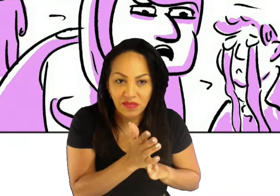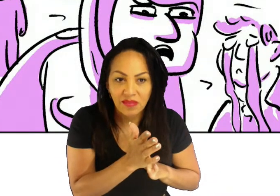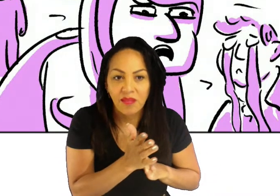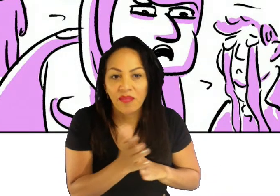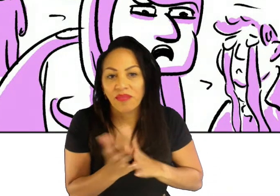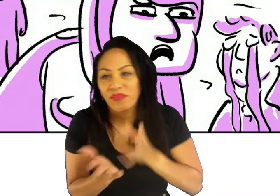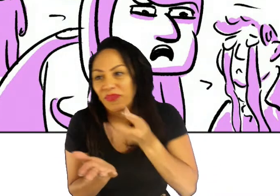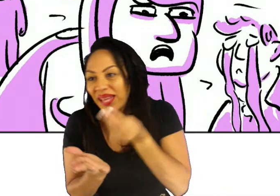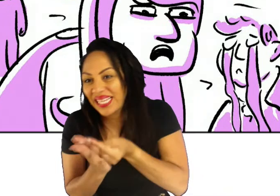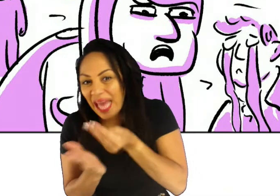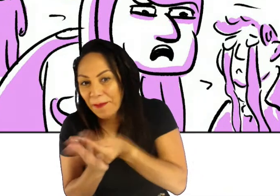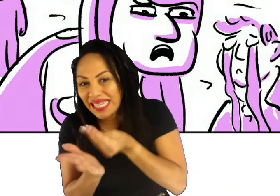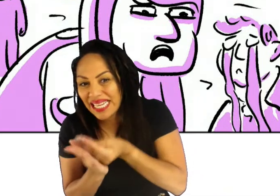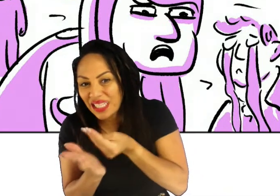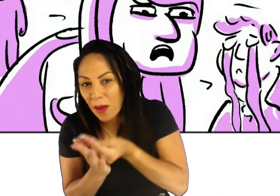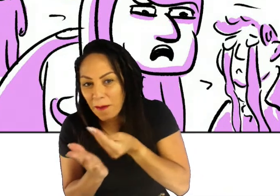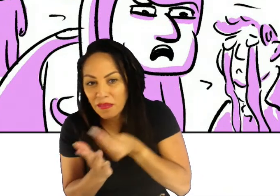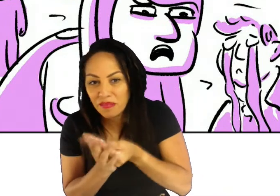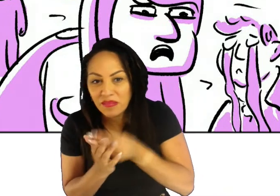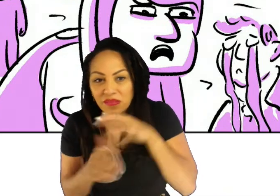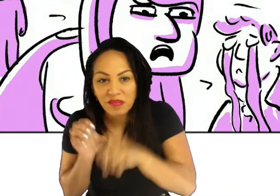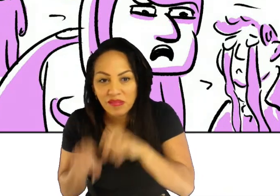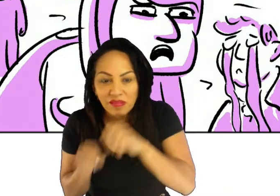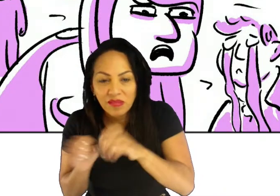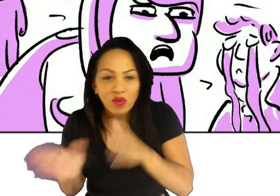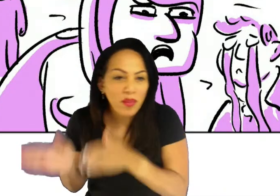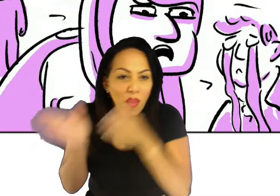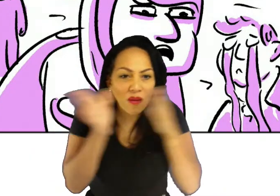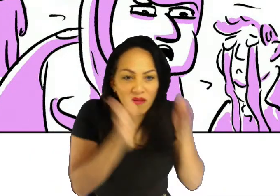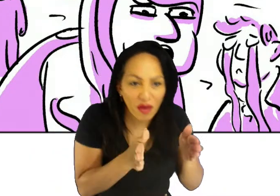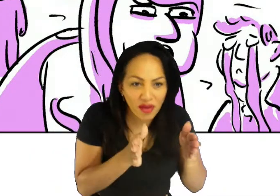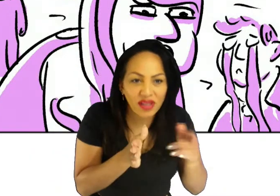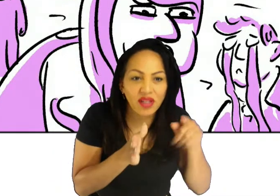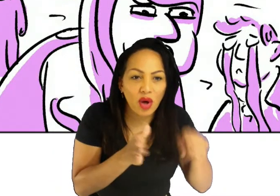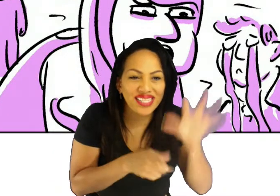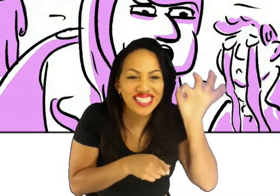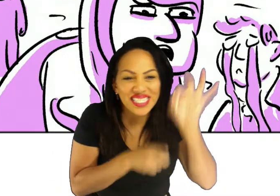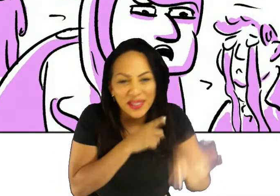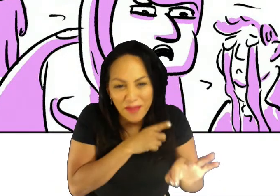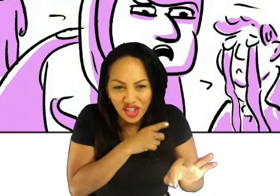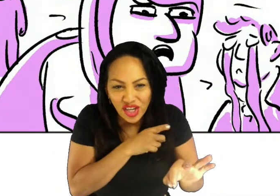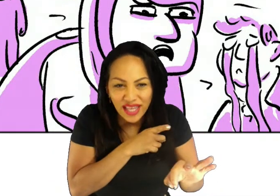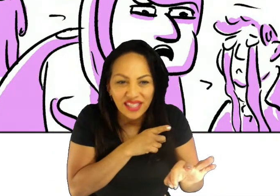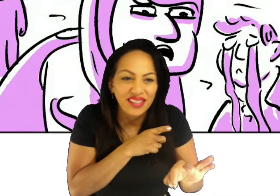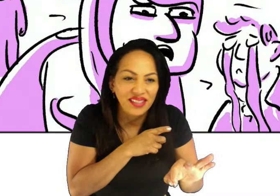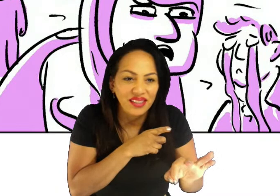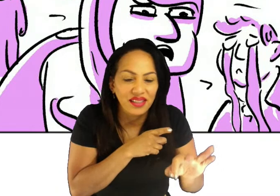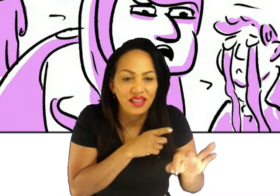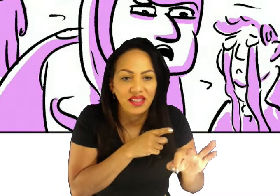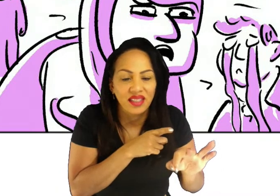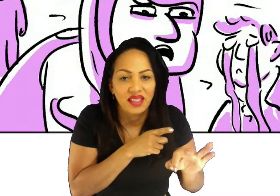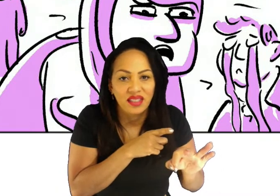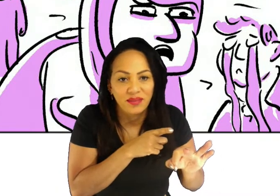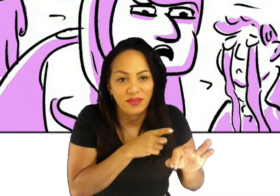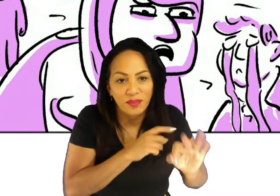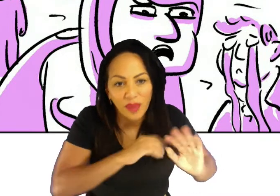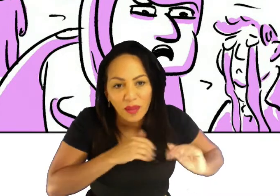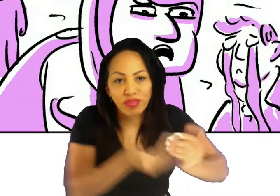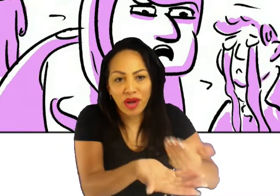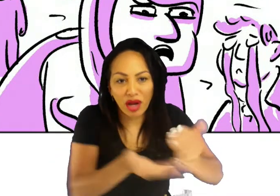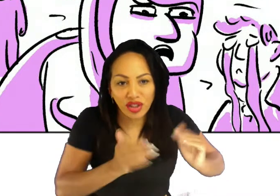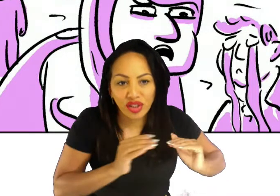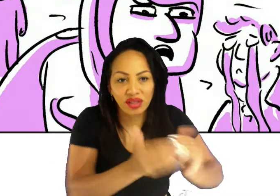the production line towards specialist production, and it's kind of the basis for going back to